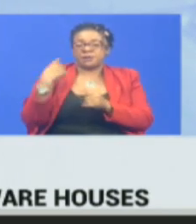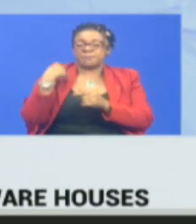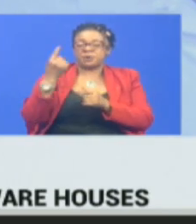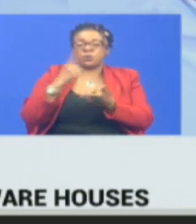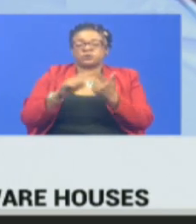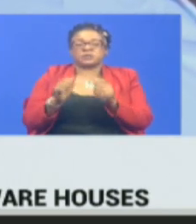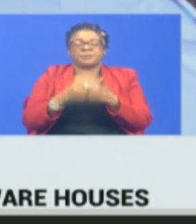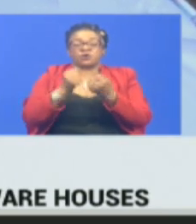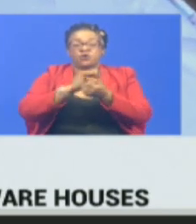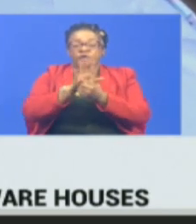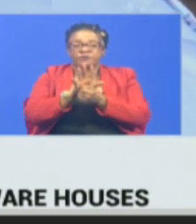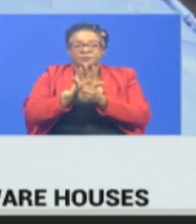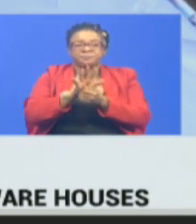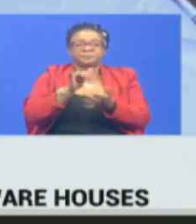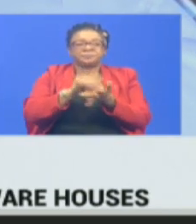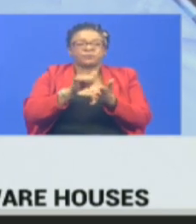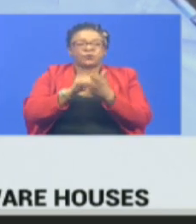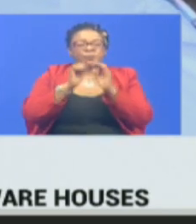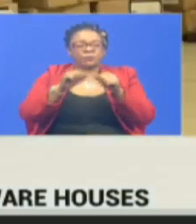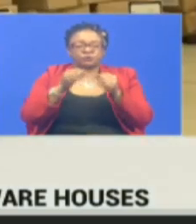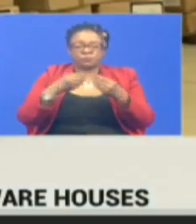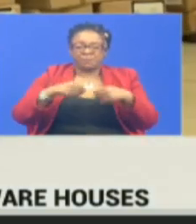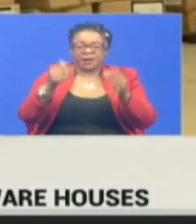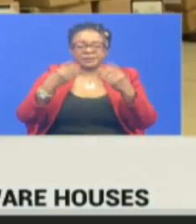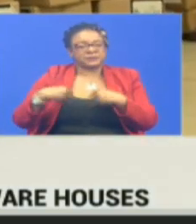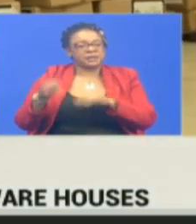COVID, that they'll be able to buy those items and sell them.